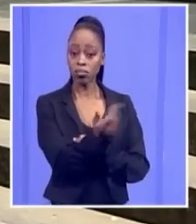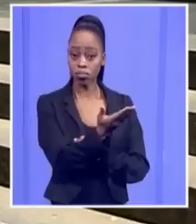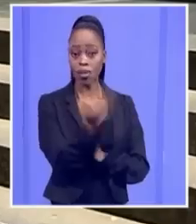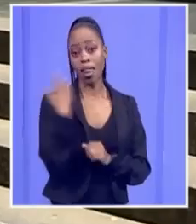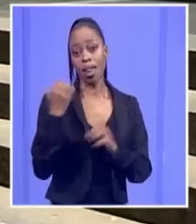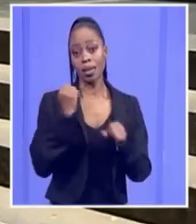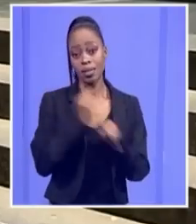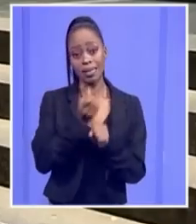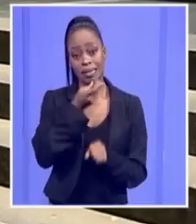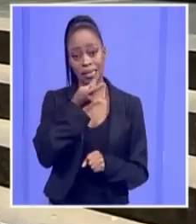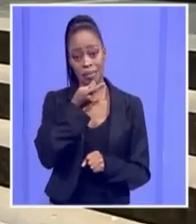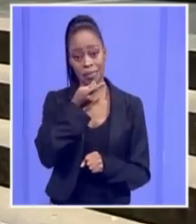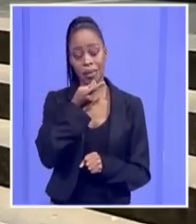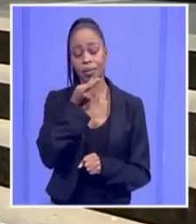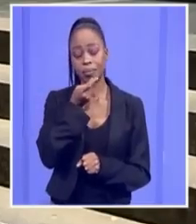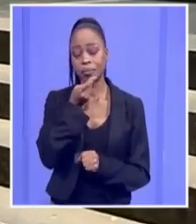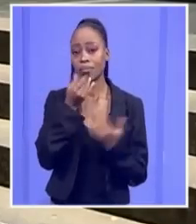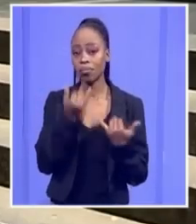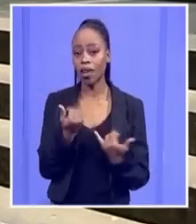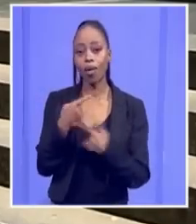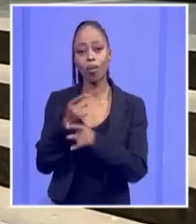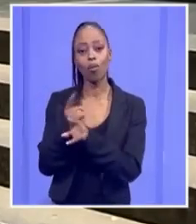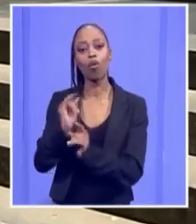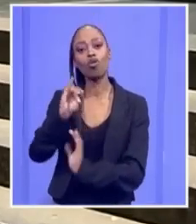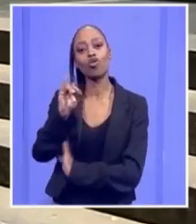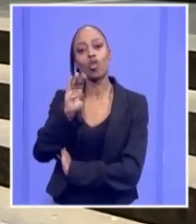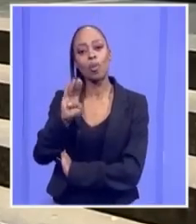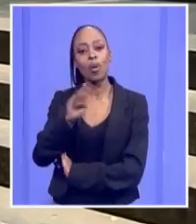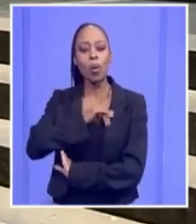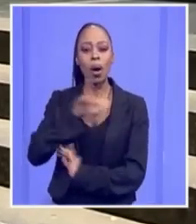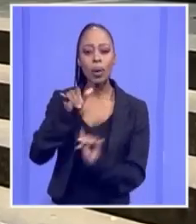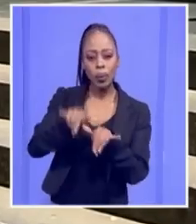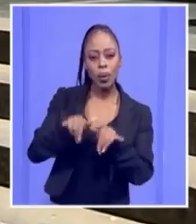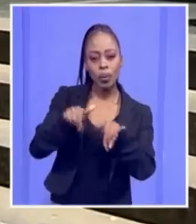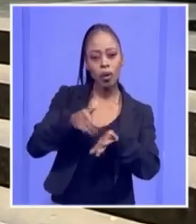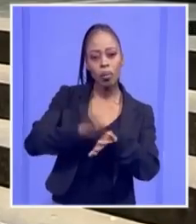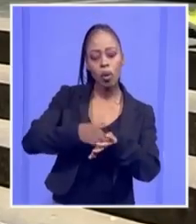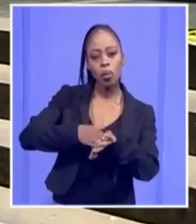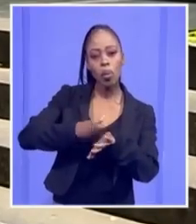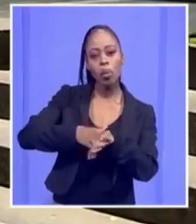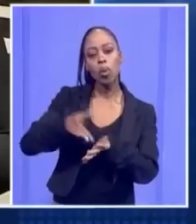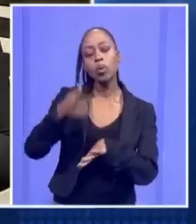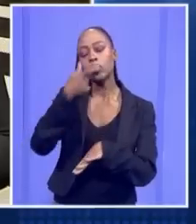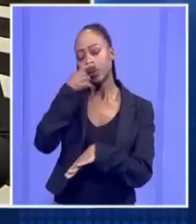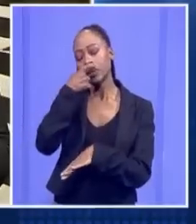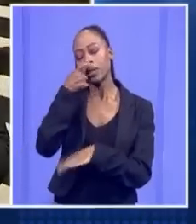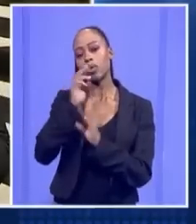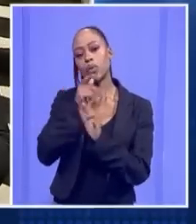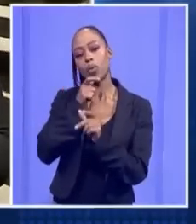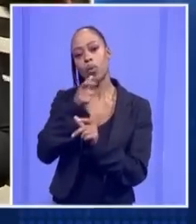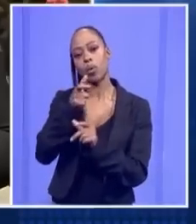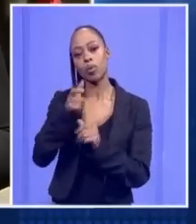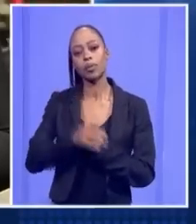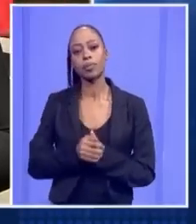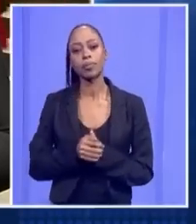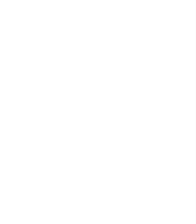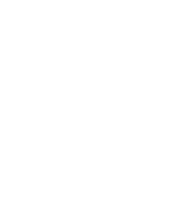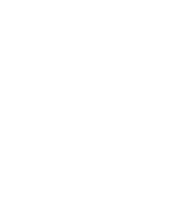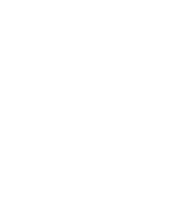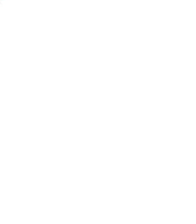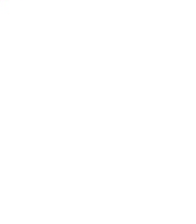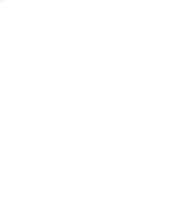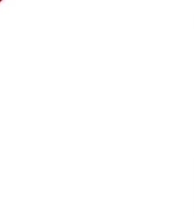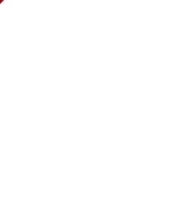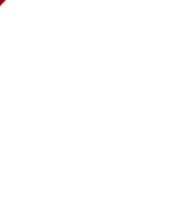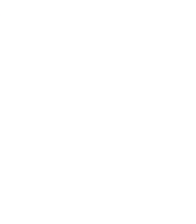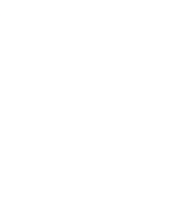last year. I'm going to toss it back to you in studio as we await further reaction from the president as well. Canny Maphanga there.